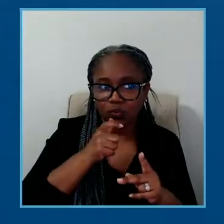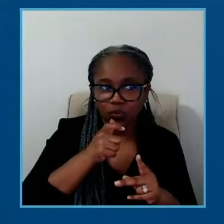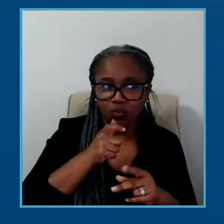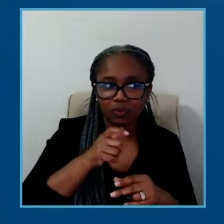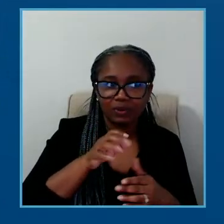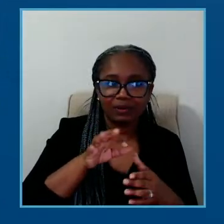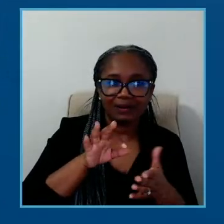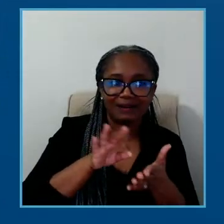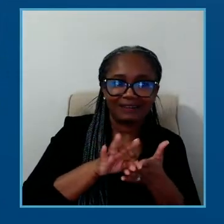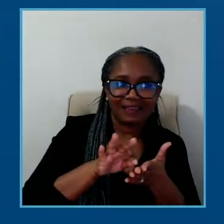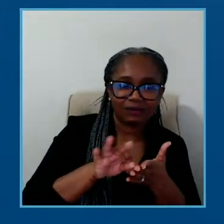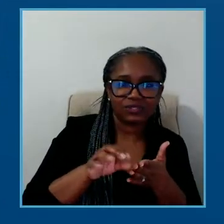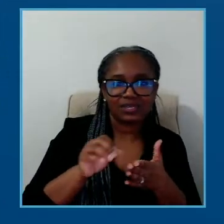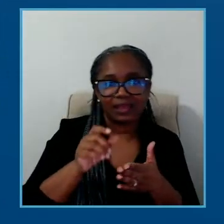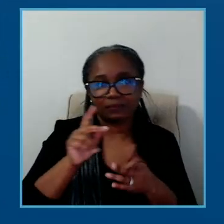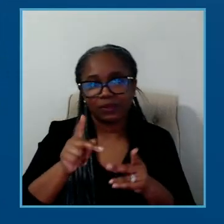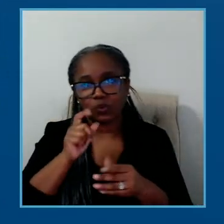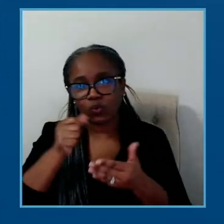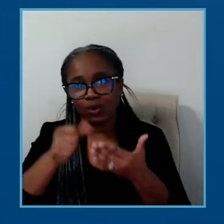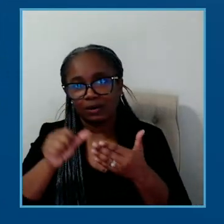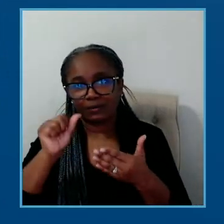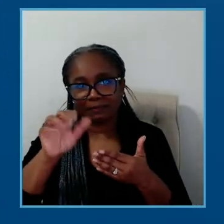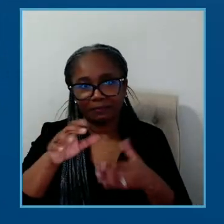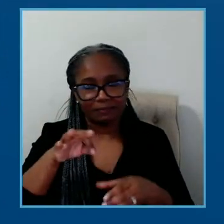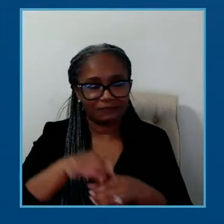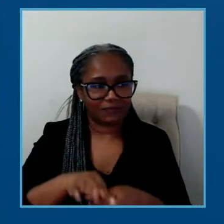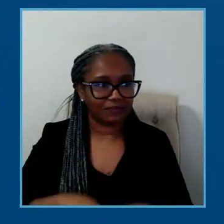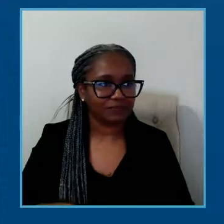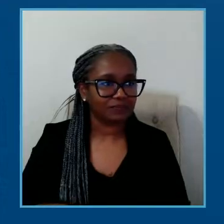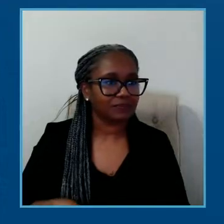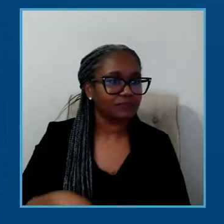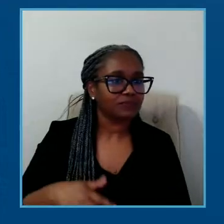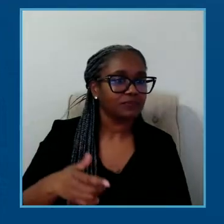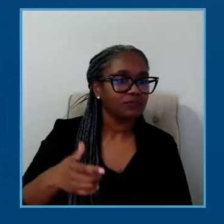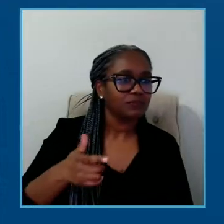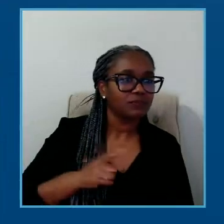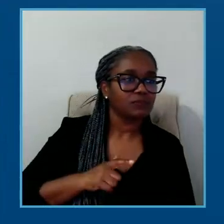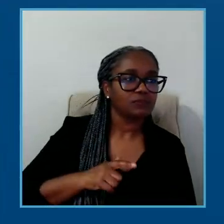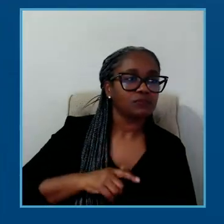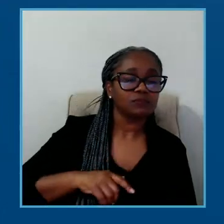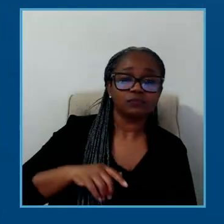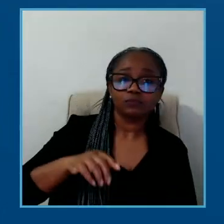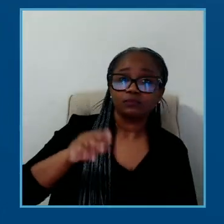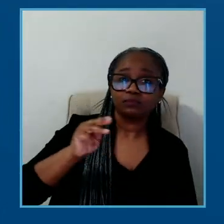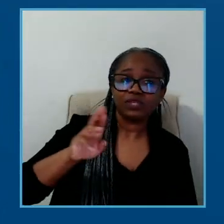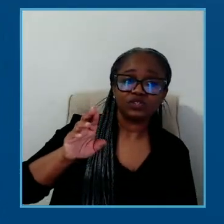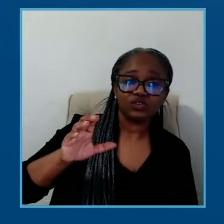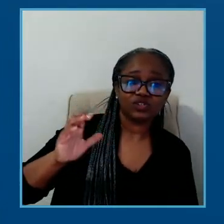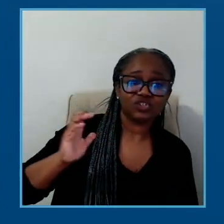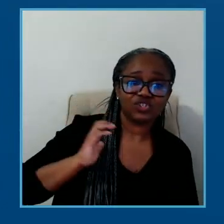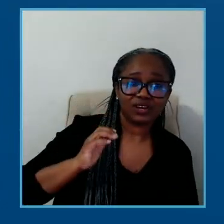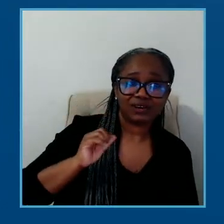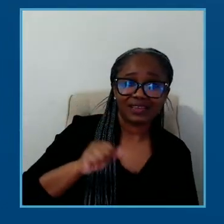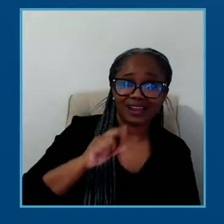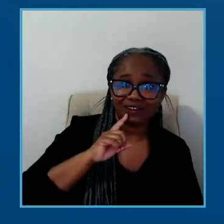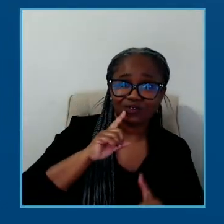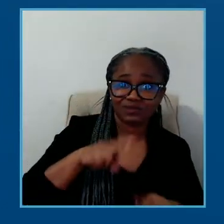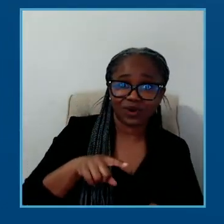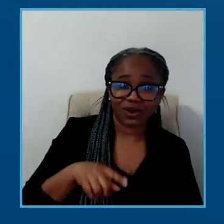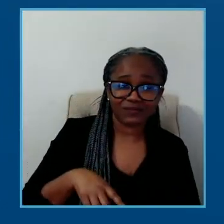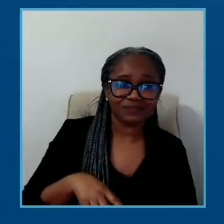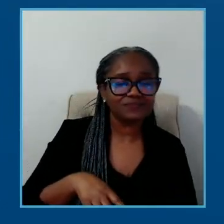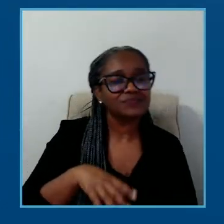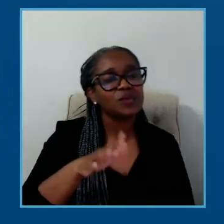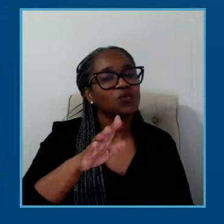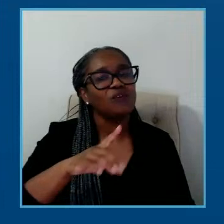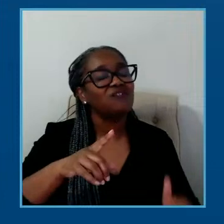Mr. Chairman, may I respond to the question? Oh, yeah. I think. I put it this way: would you accept a friendly amendment that